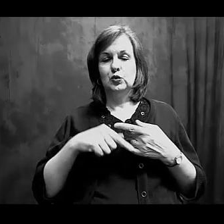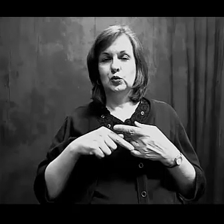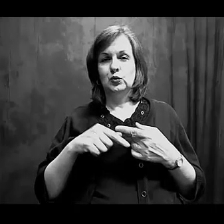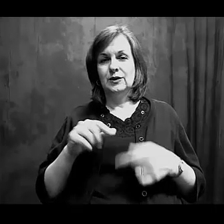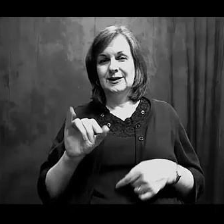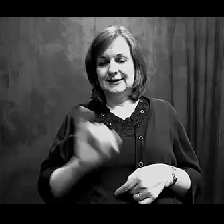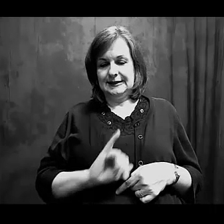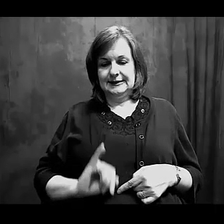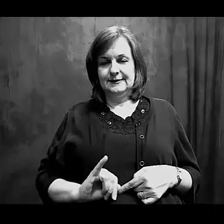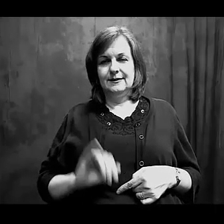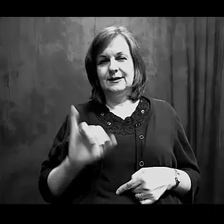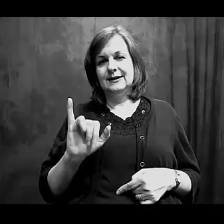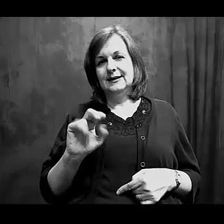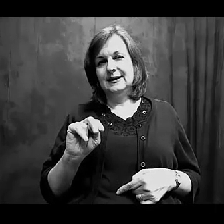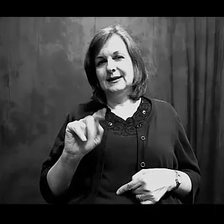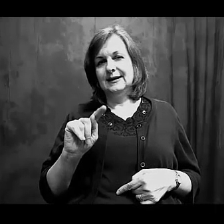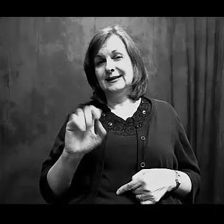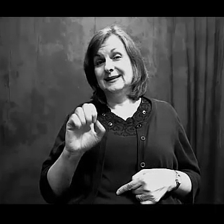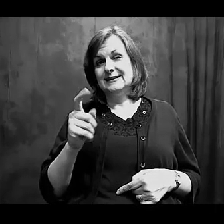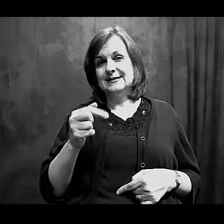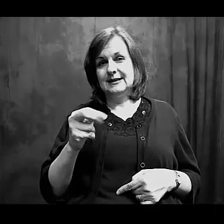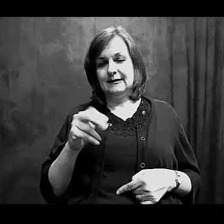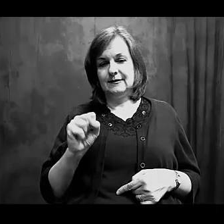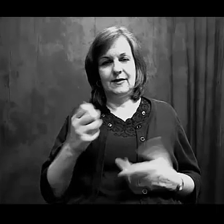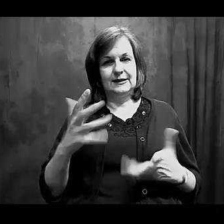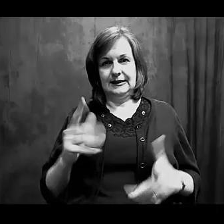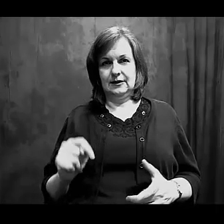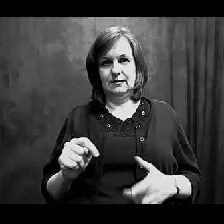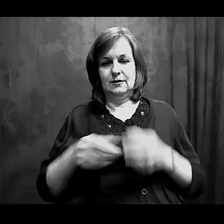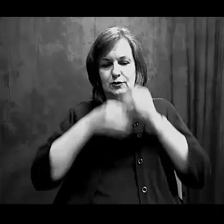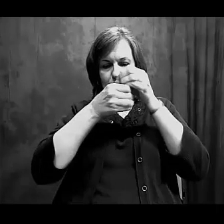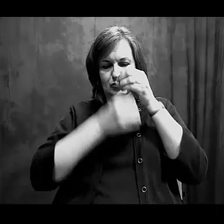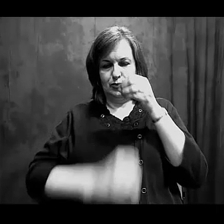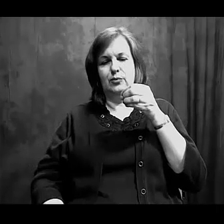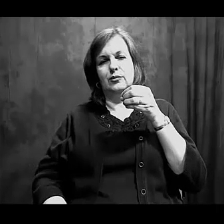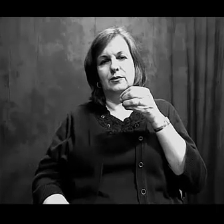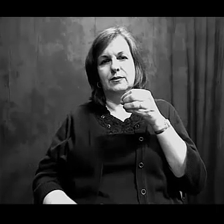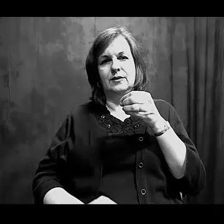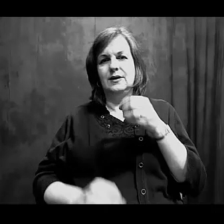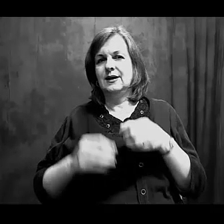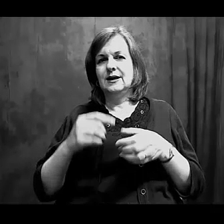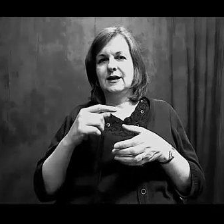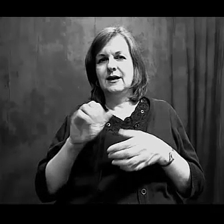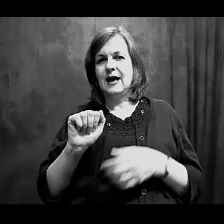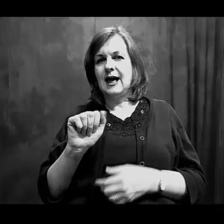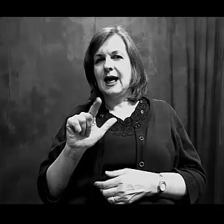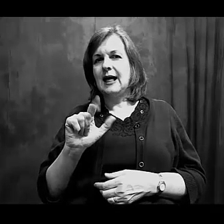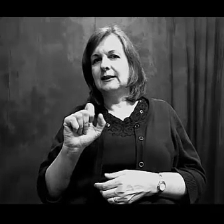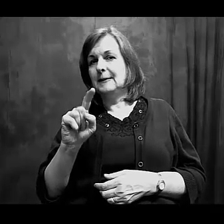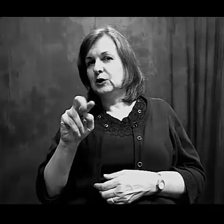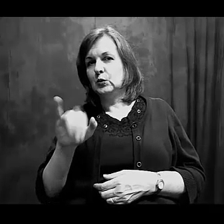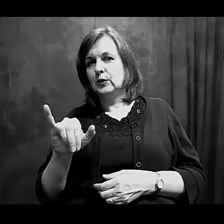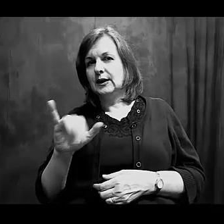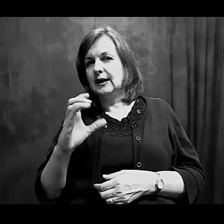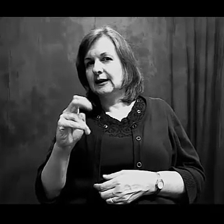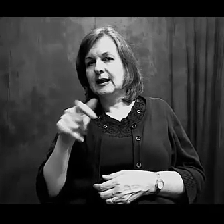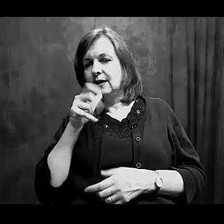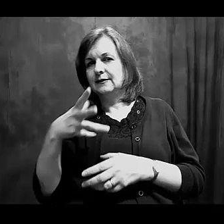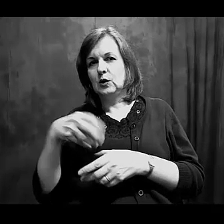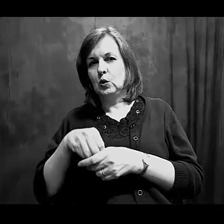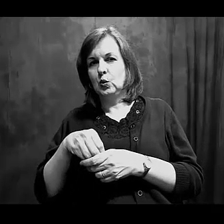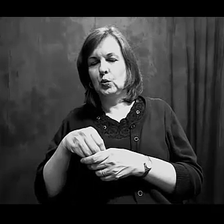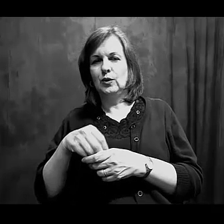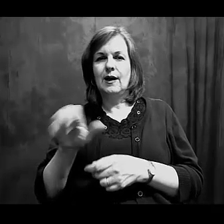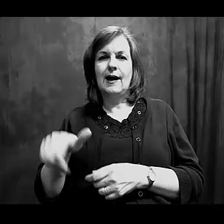to intestines, and that's it. This isn't going to include things like